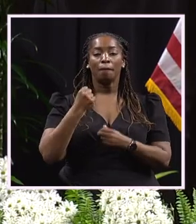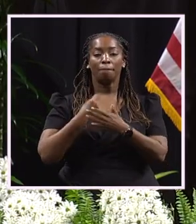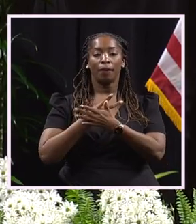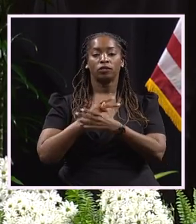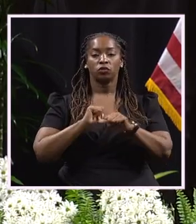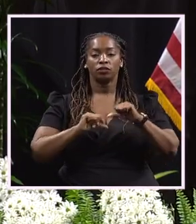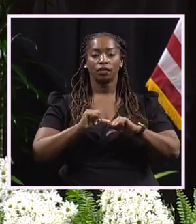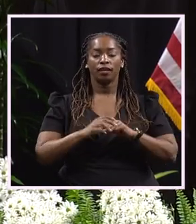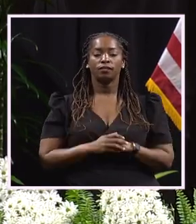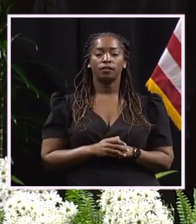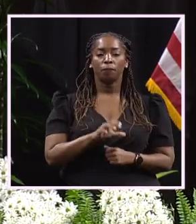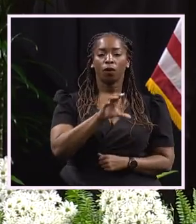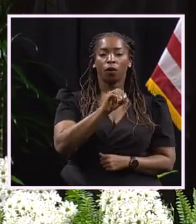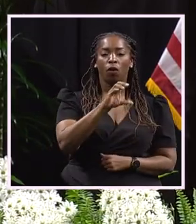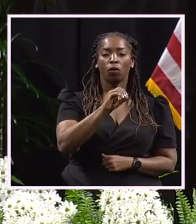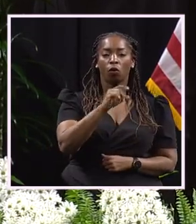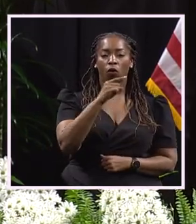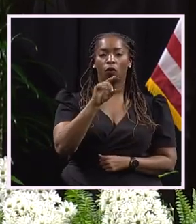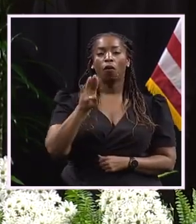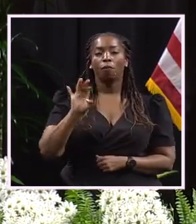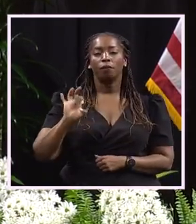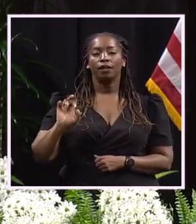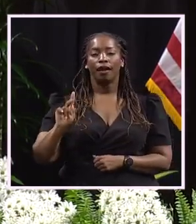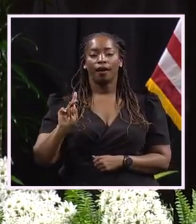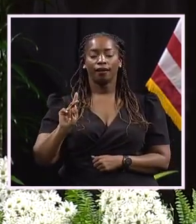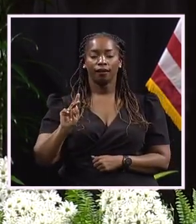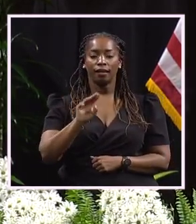Coco Black, MBA.